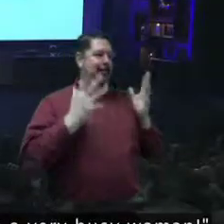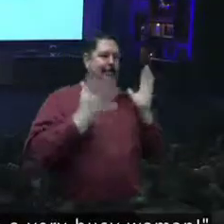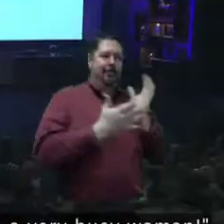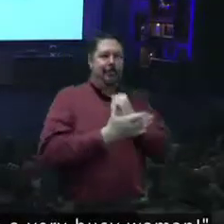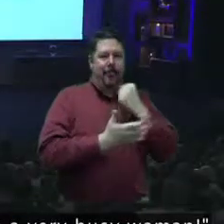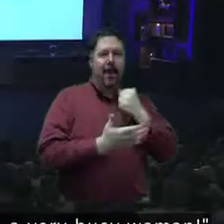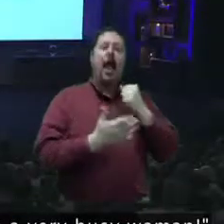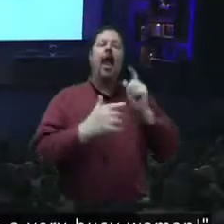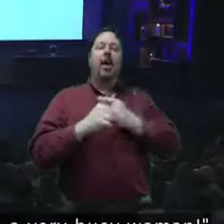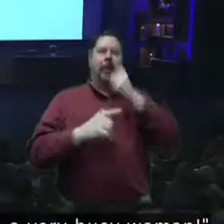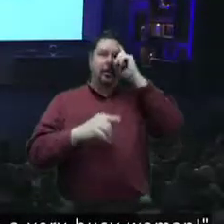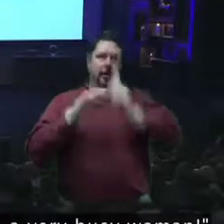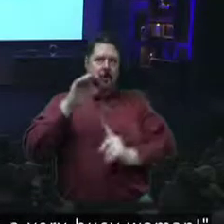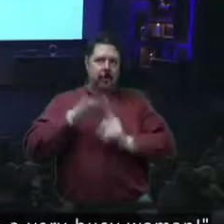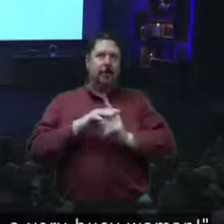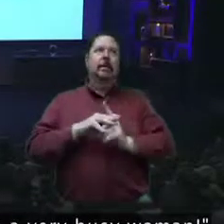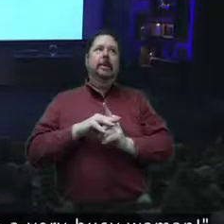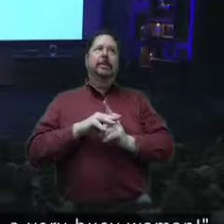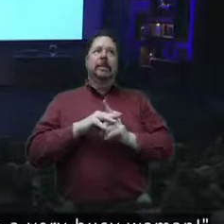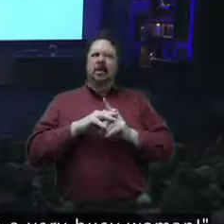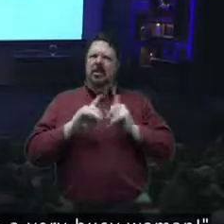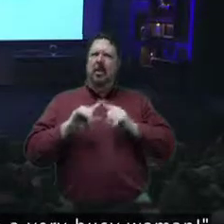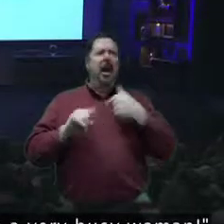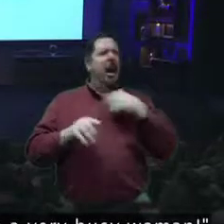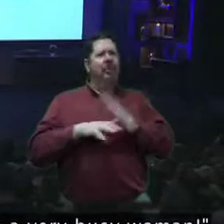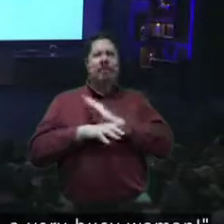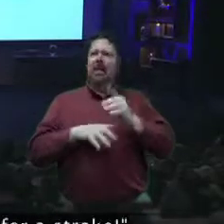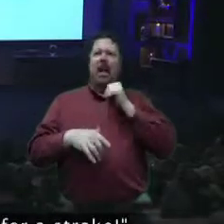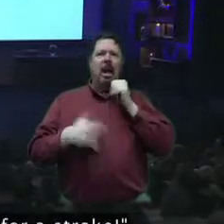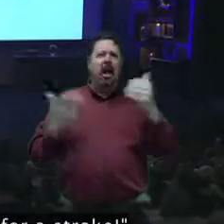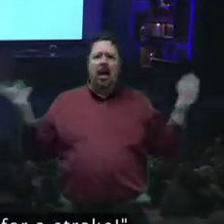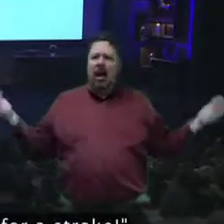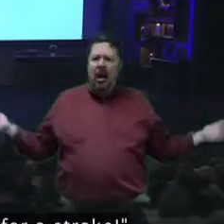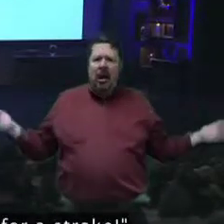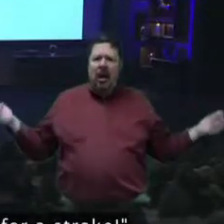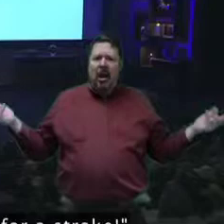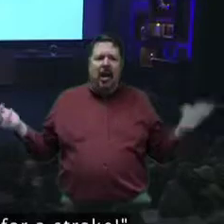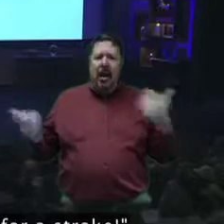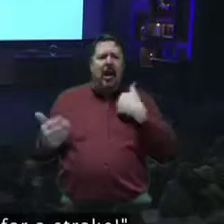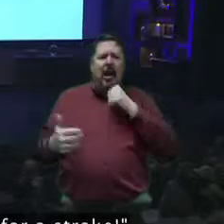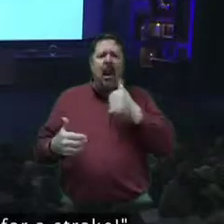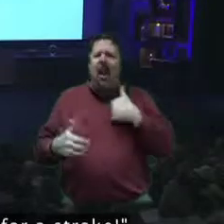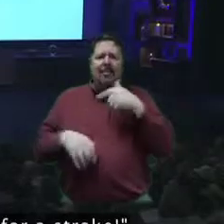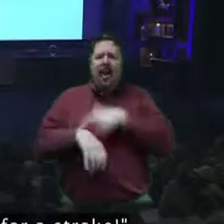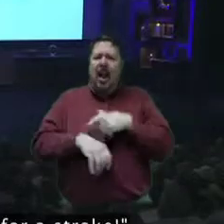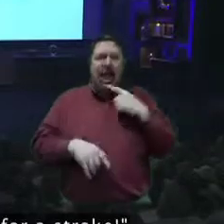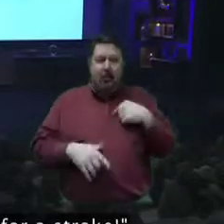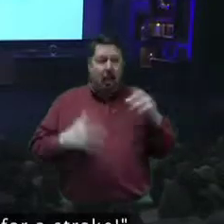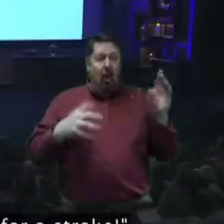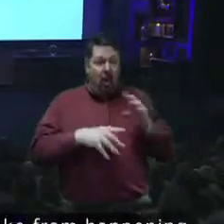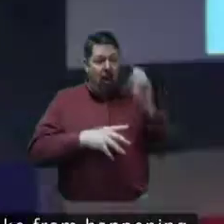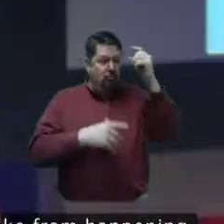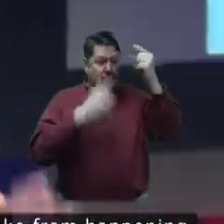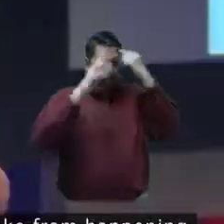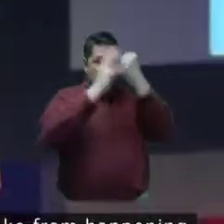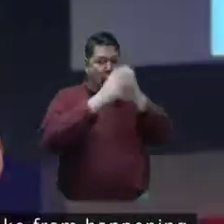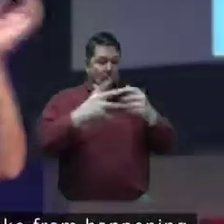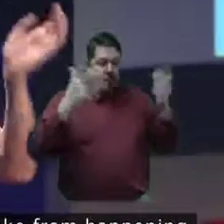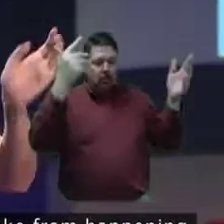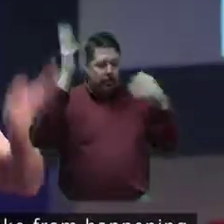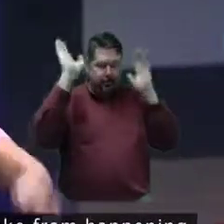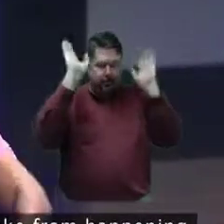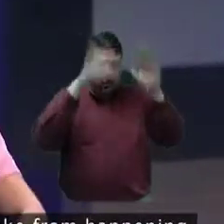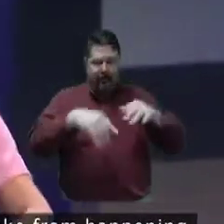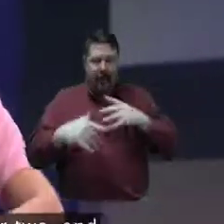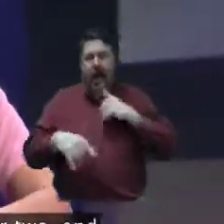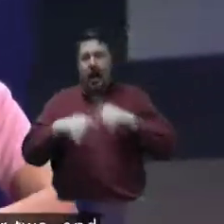And then it crosses my mind, but I'm a very busy woman. I don't have time for a stroke. It's like, okay,